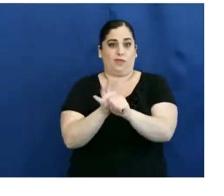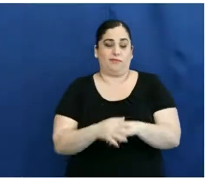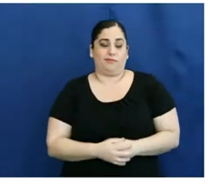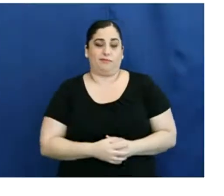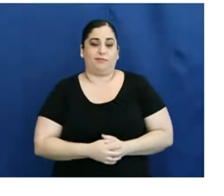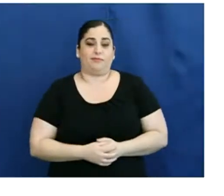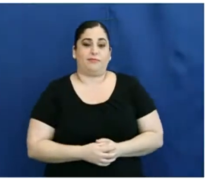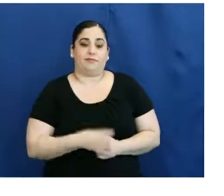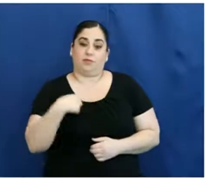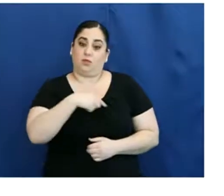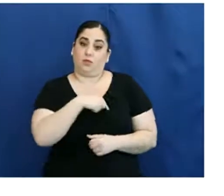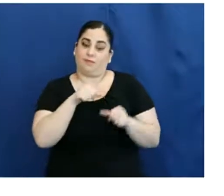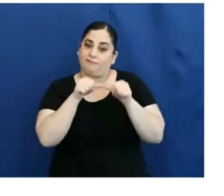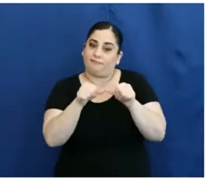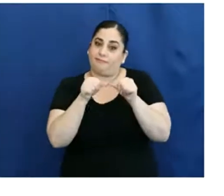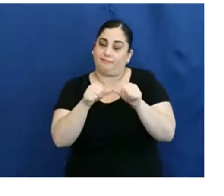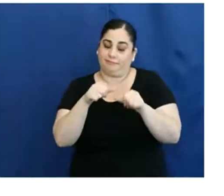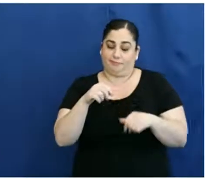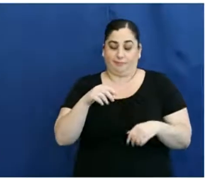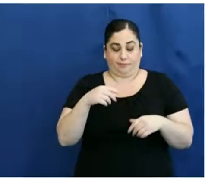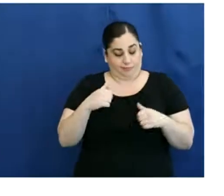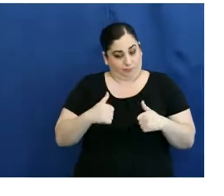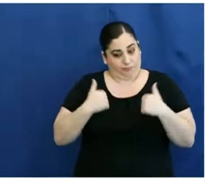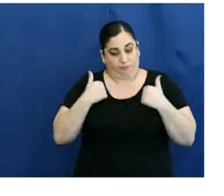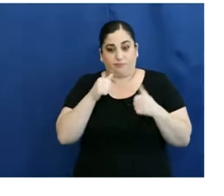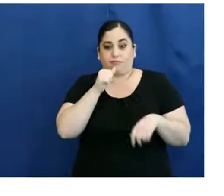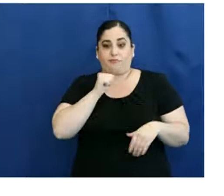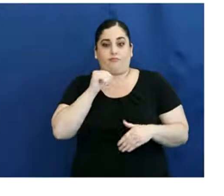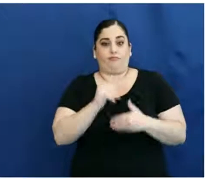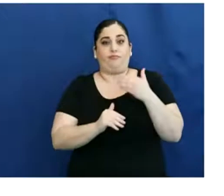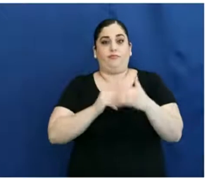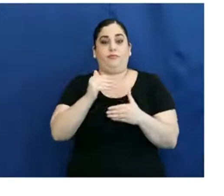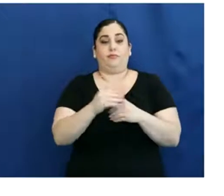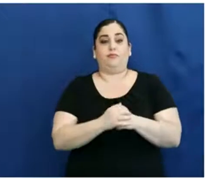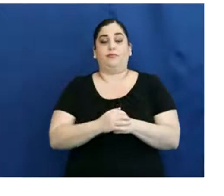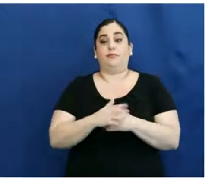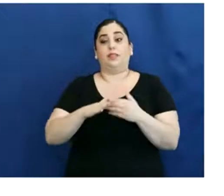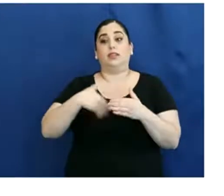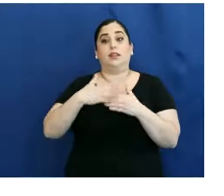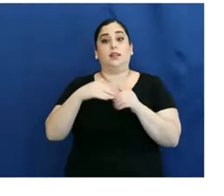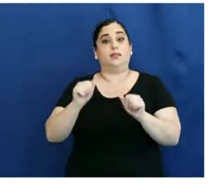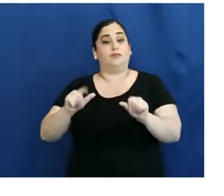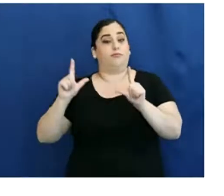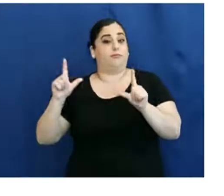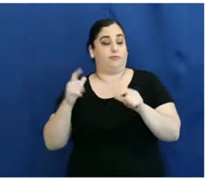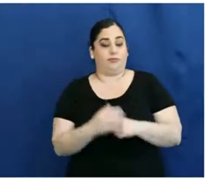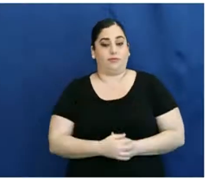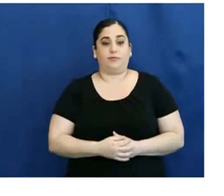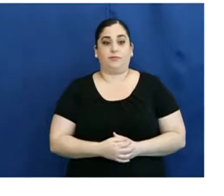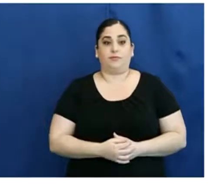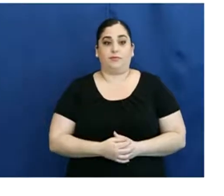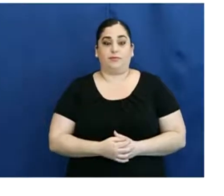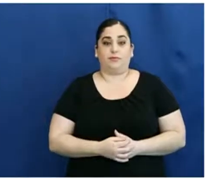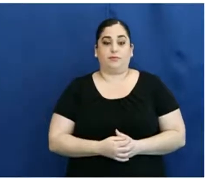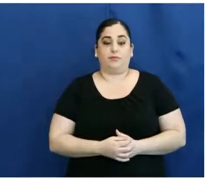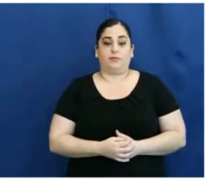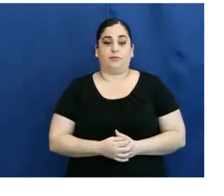safe. The next slide here will just walk you through, again, the descending case counts. We dropped under that 7